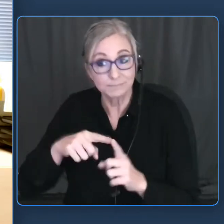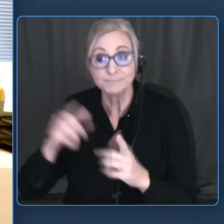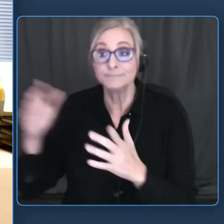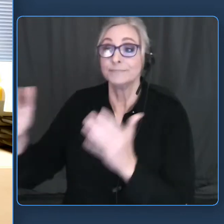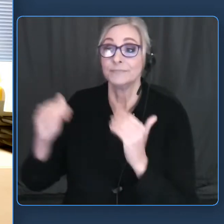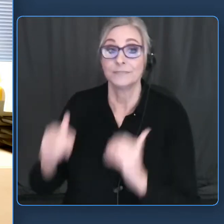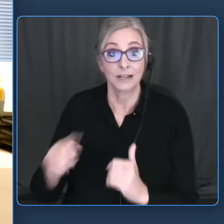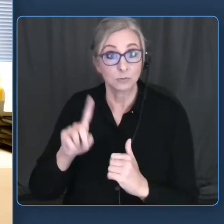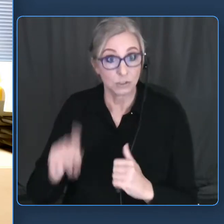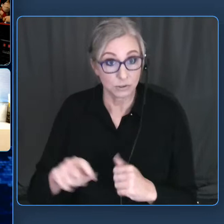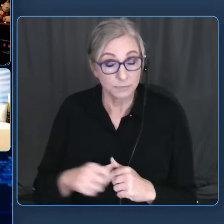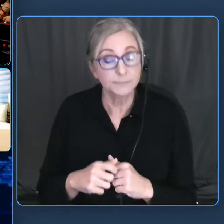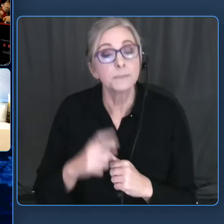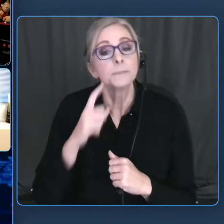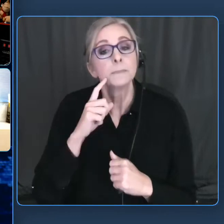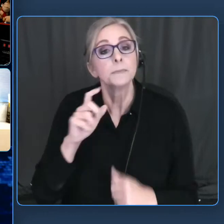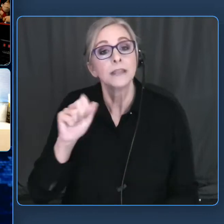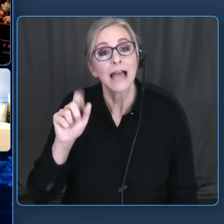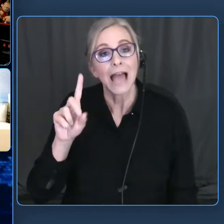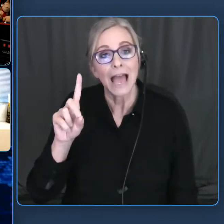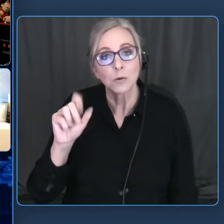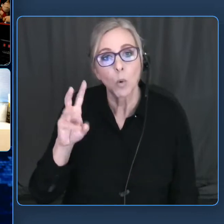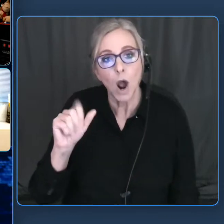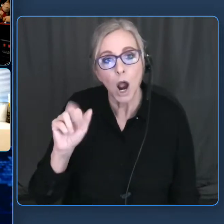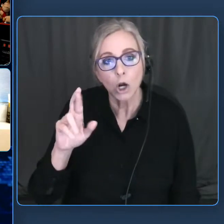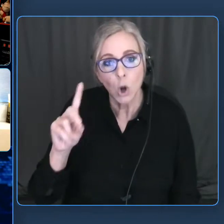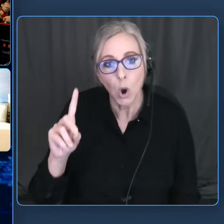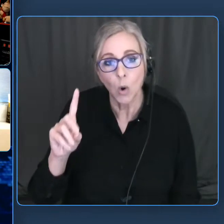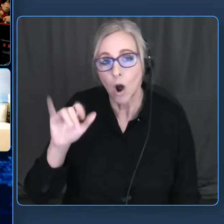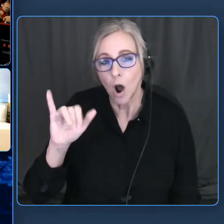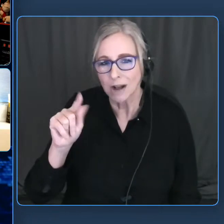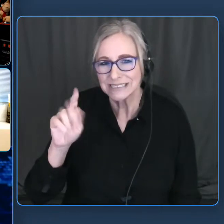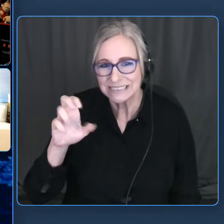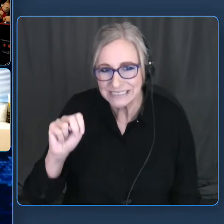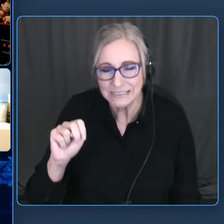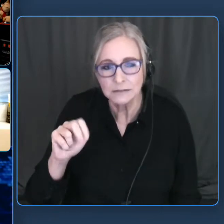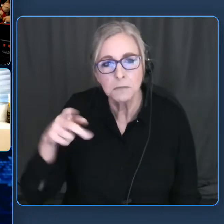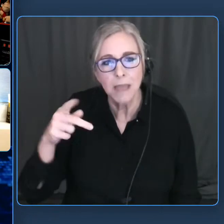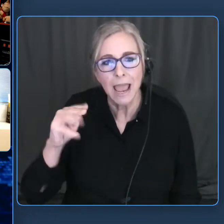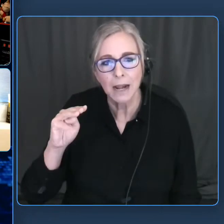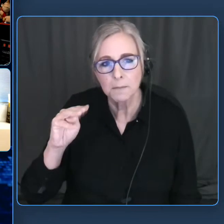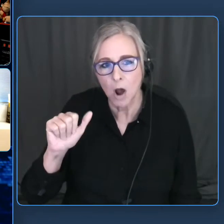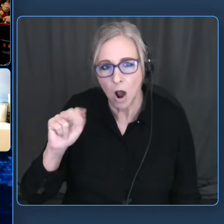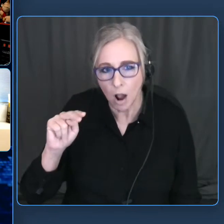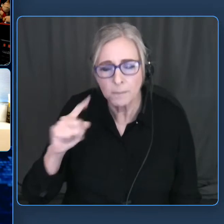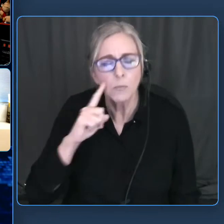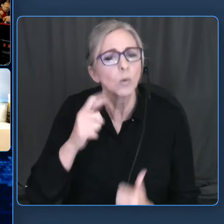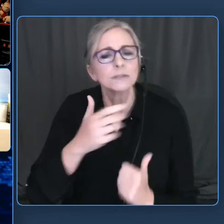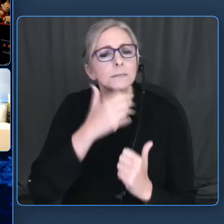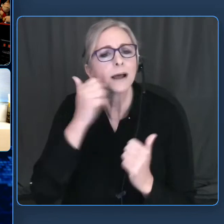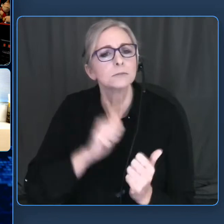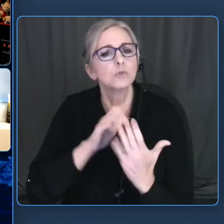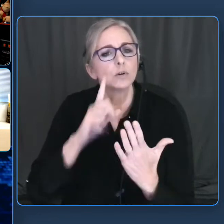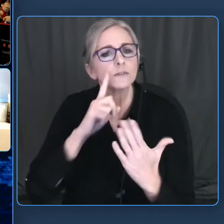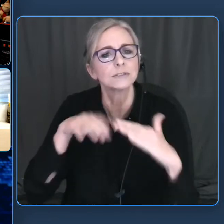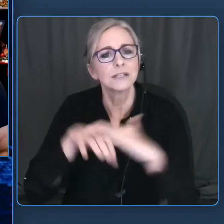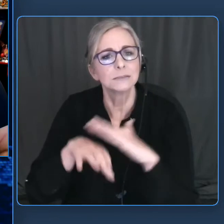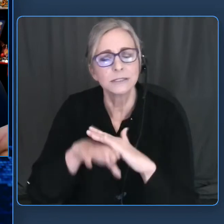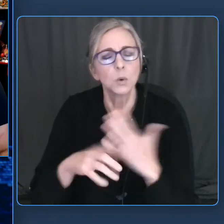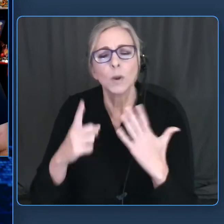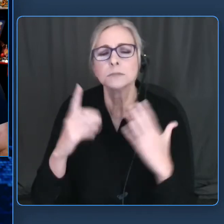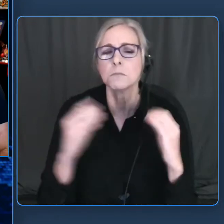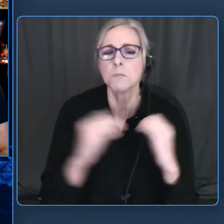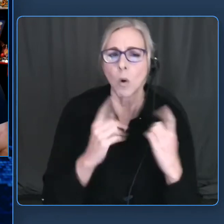Next question. And it's from Eduardo Augustine, all the way in Panama. What is the ideal approach for accessibility? What is